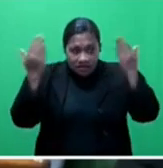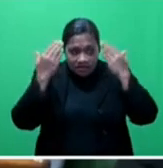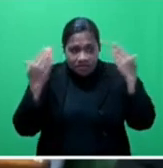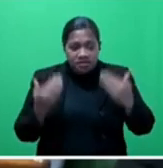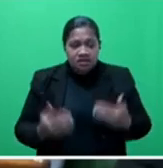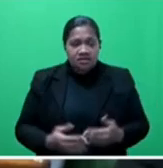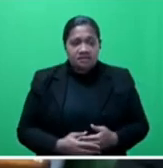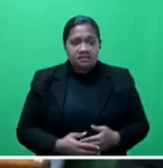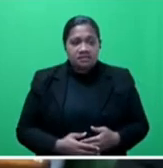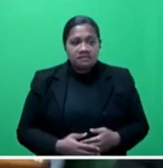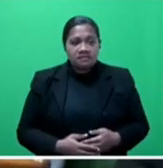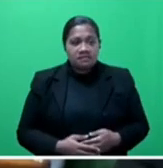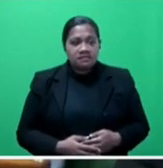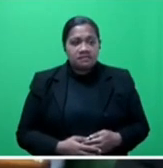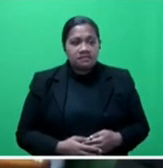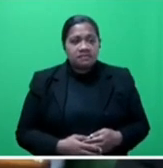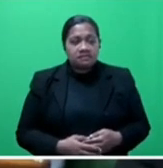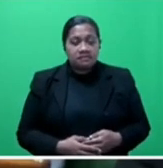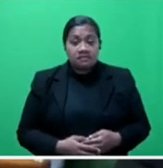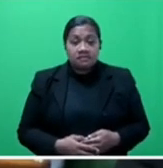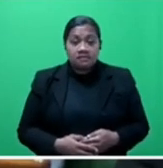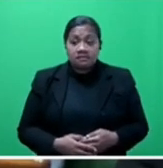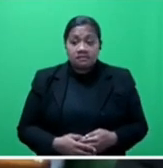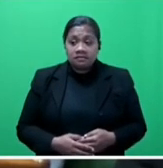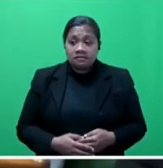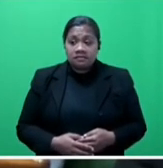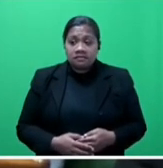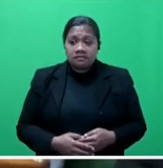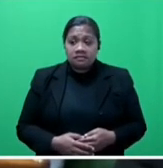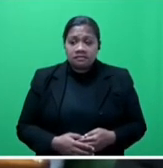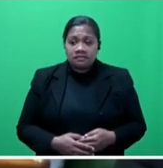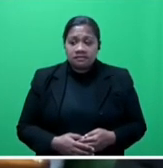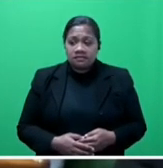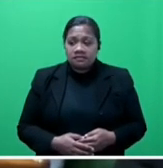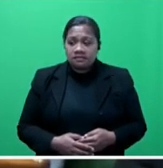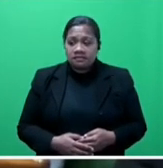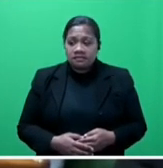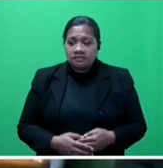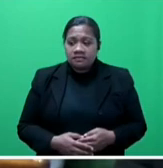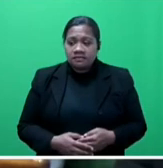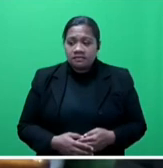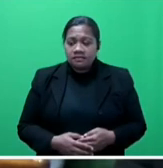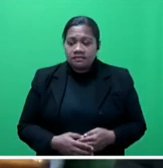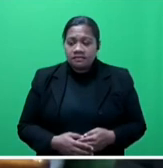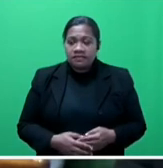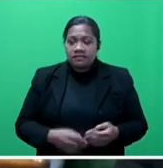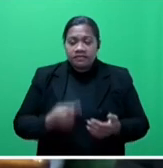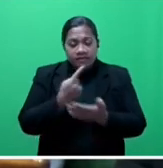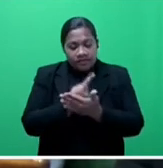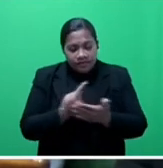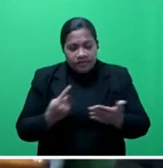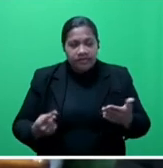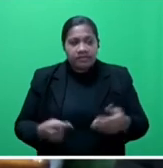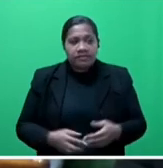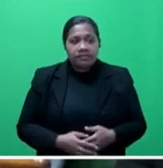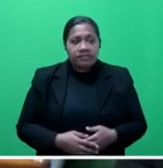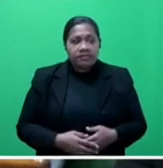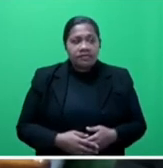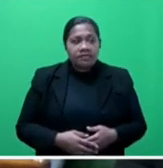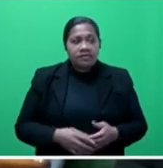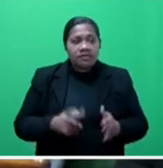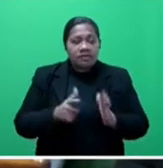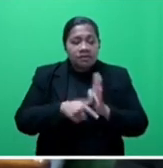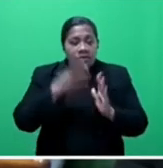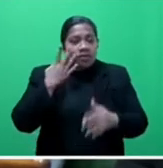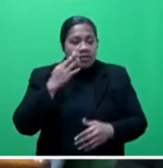these traits they will take with them wherever they go, and it's only a matter of time when we will see them squabbling